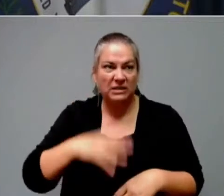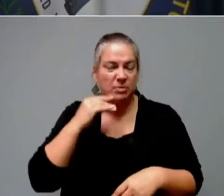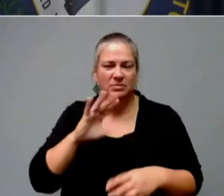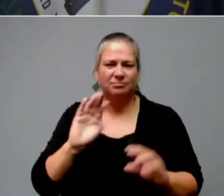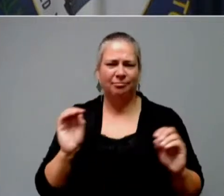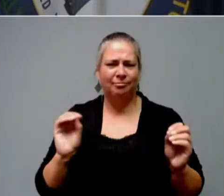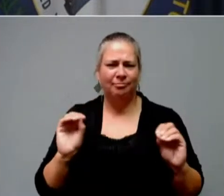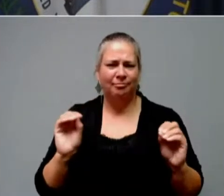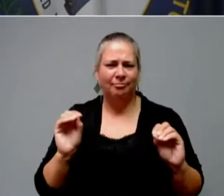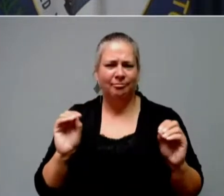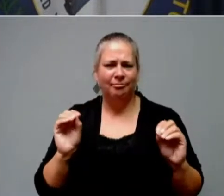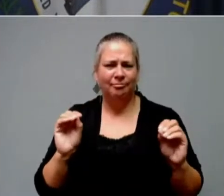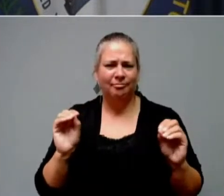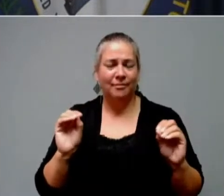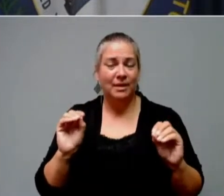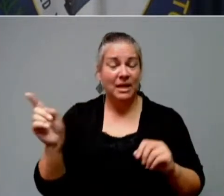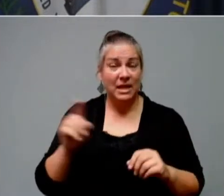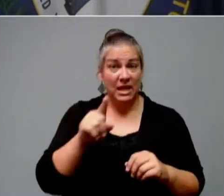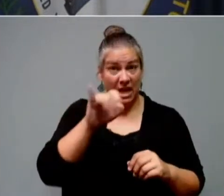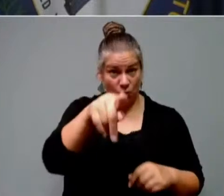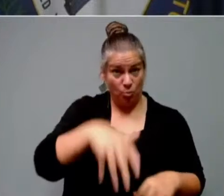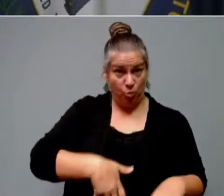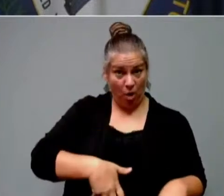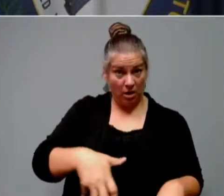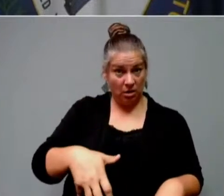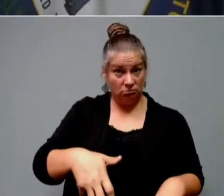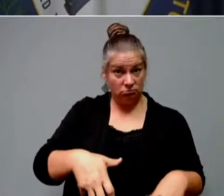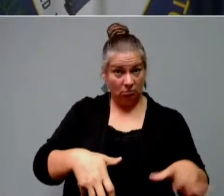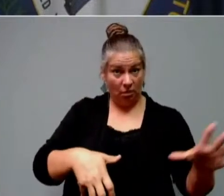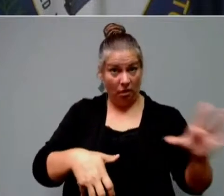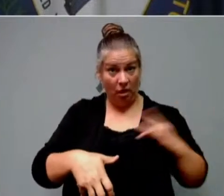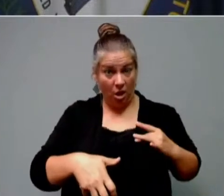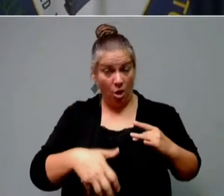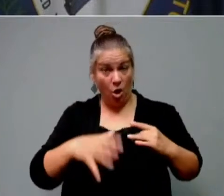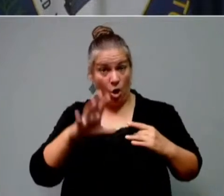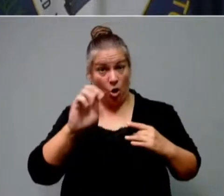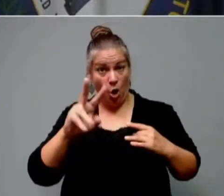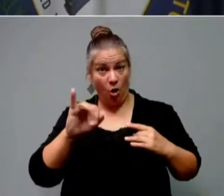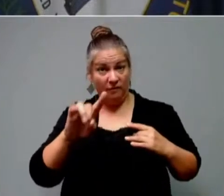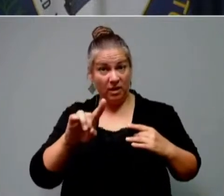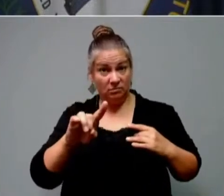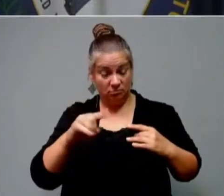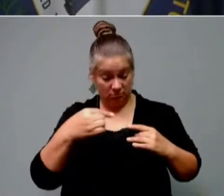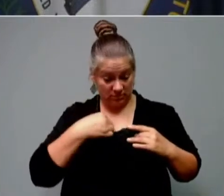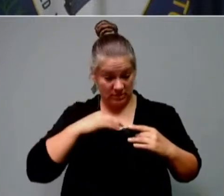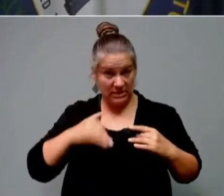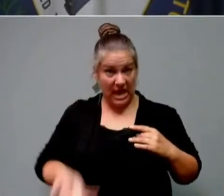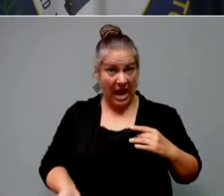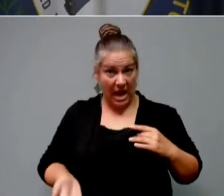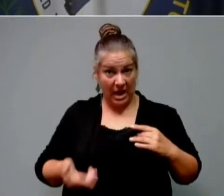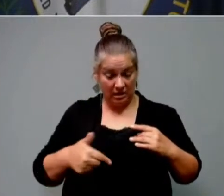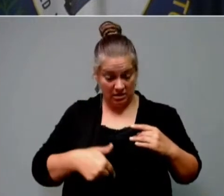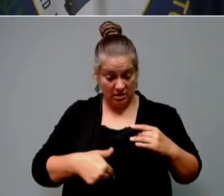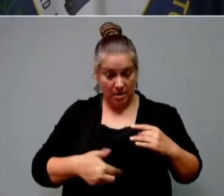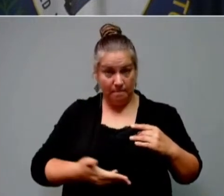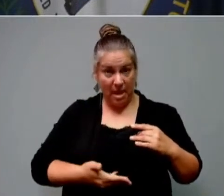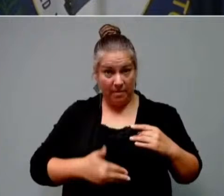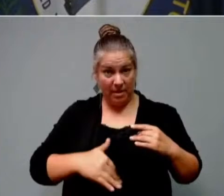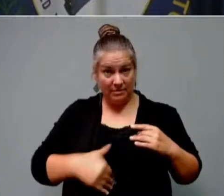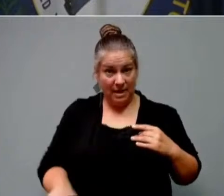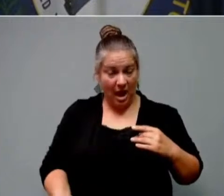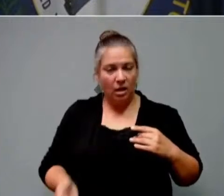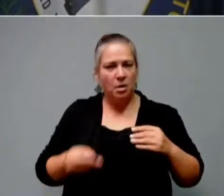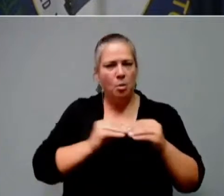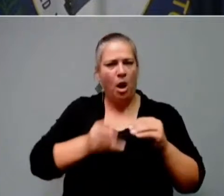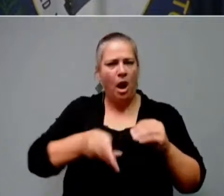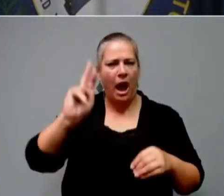are pregnant and you get COVID, your risk of serious harm or even death to yourself or your unborn child is much higher with COVID than if you